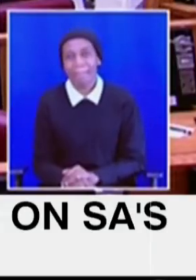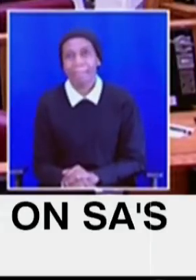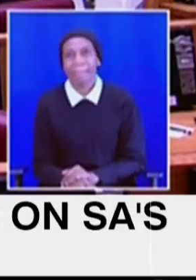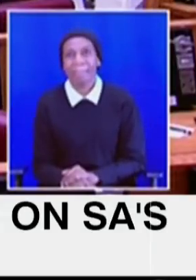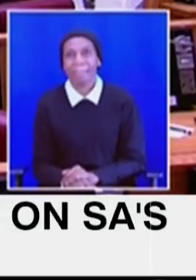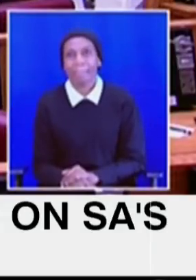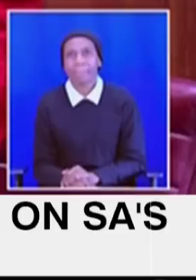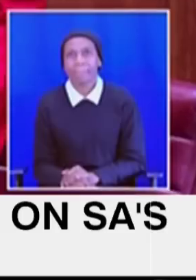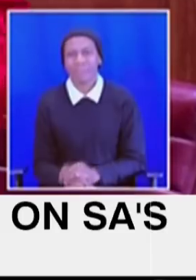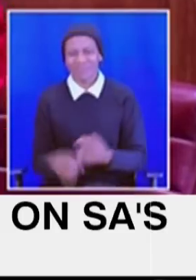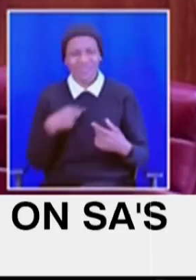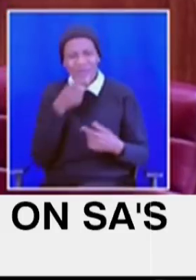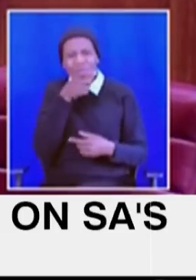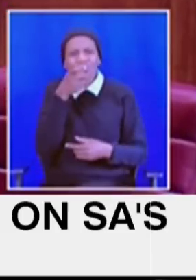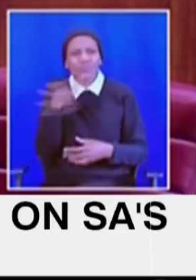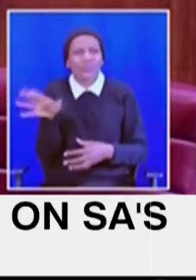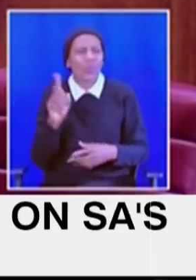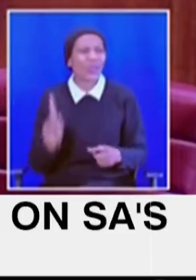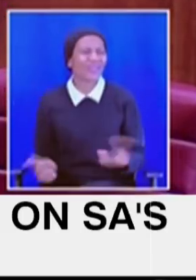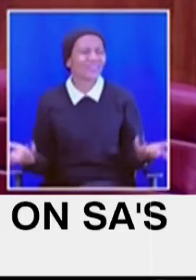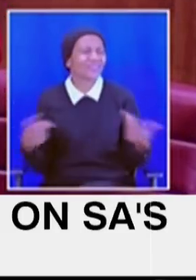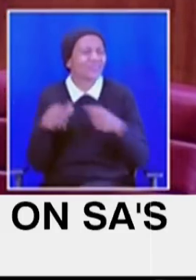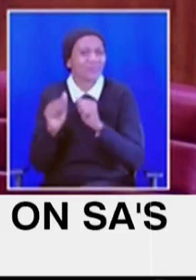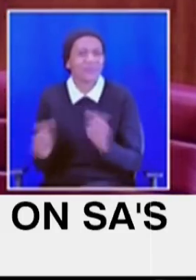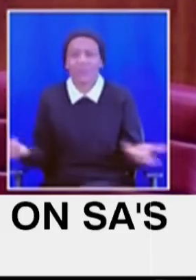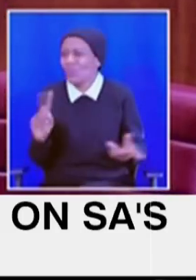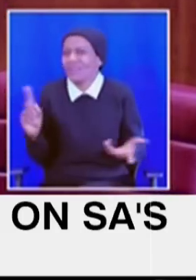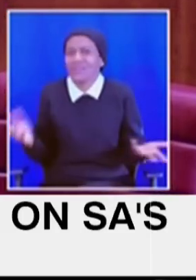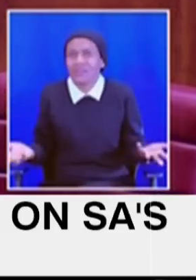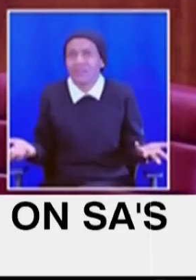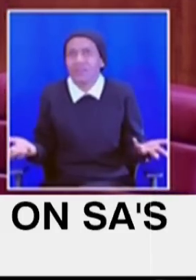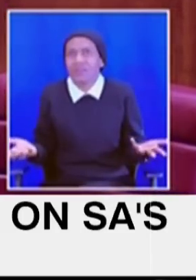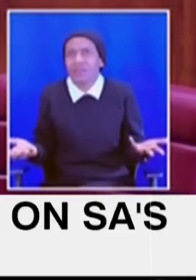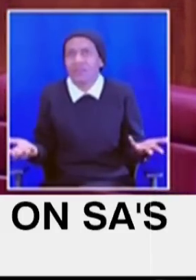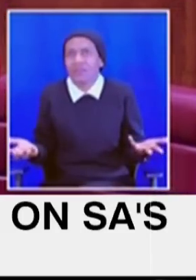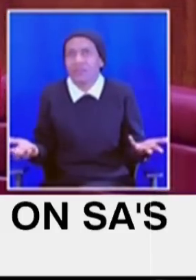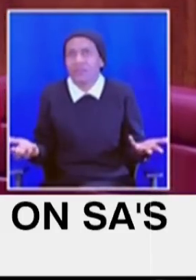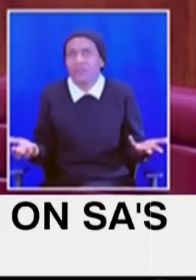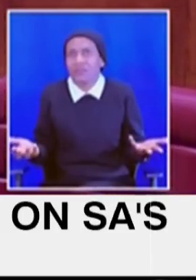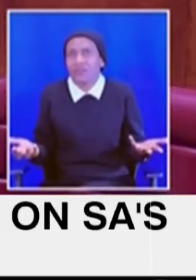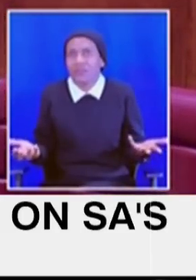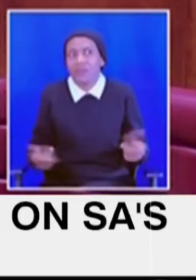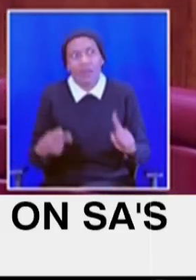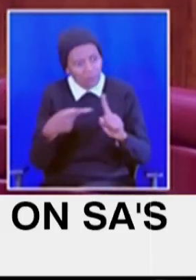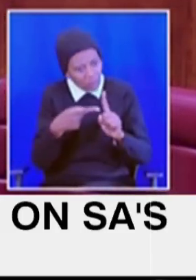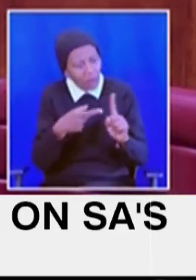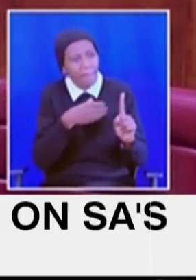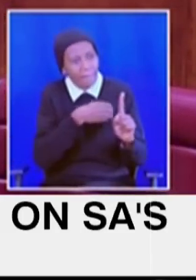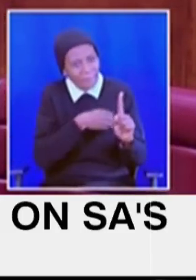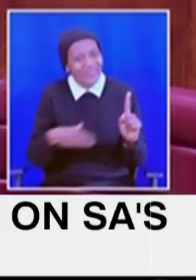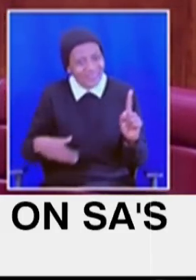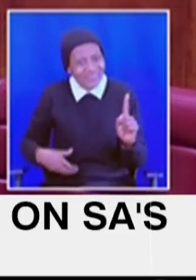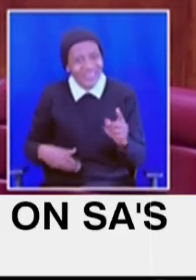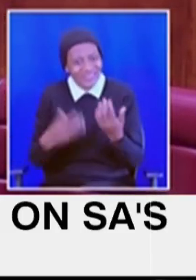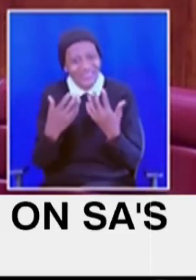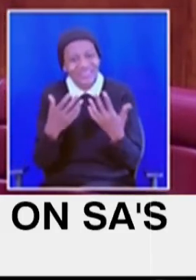What must I withdraw, Chairperson? Because he is involved. Matsohonga